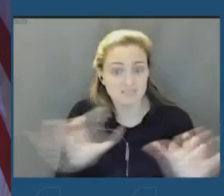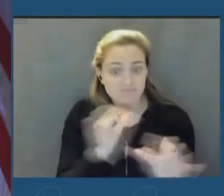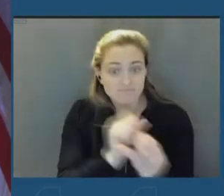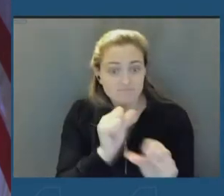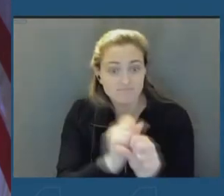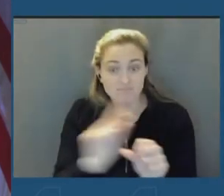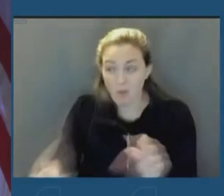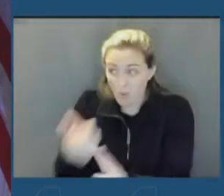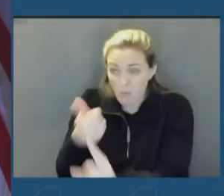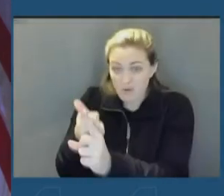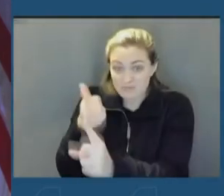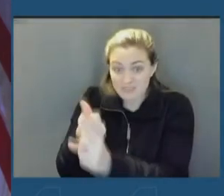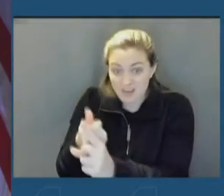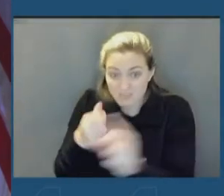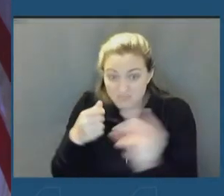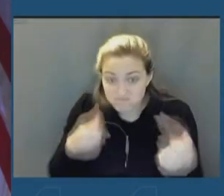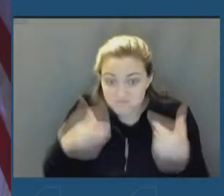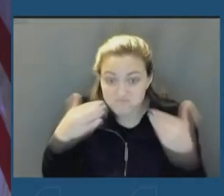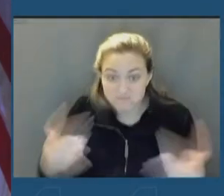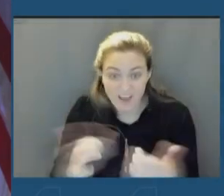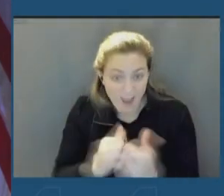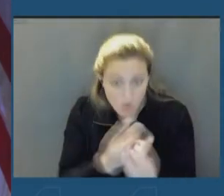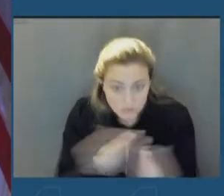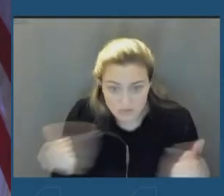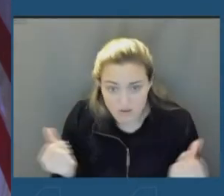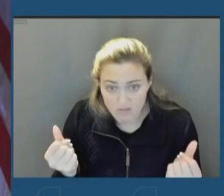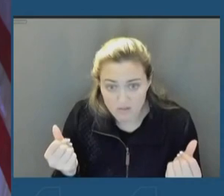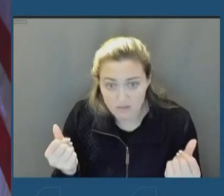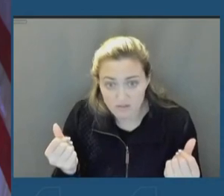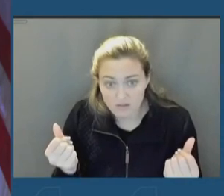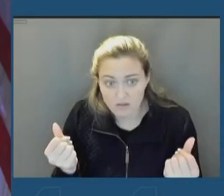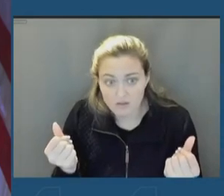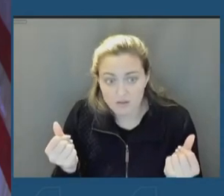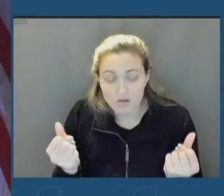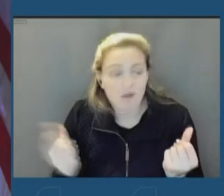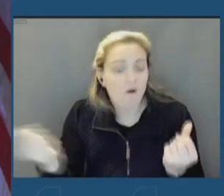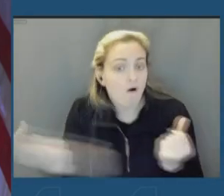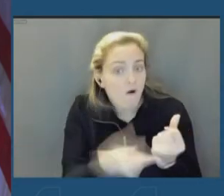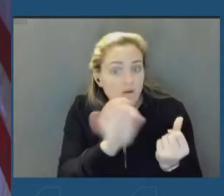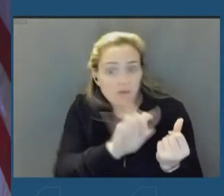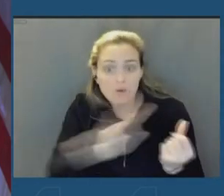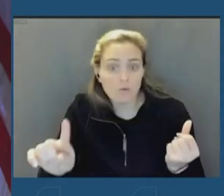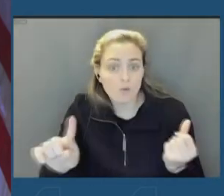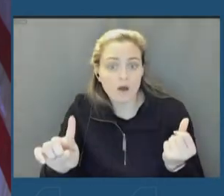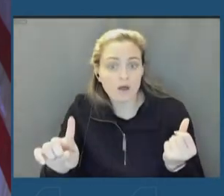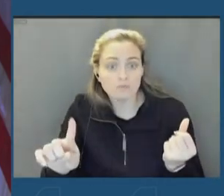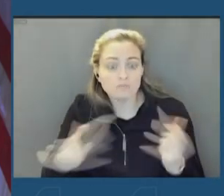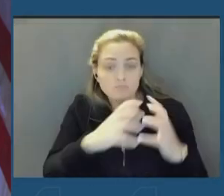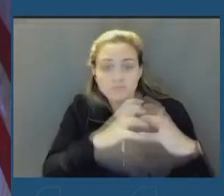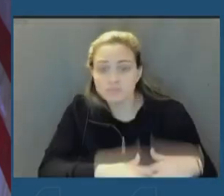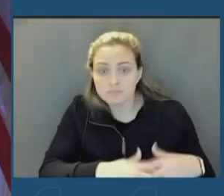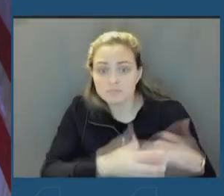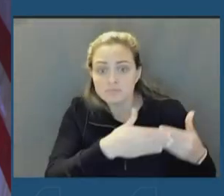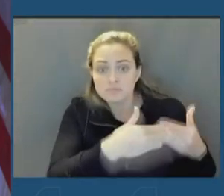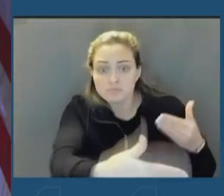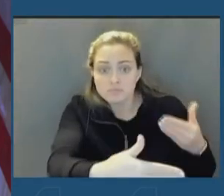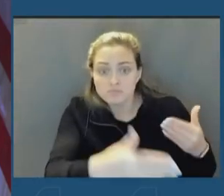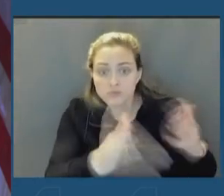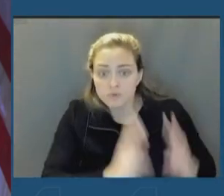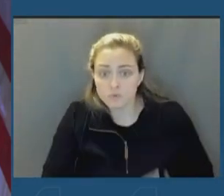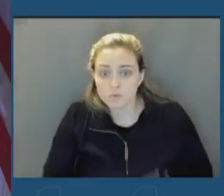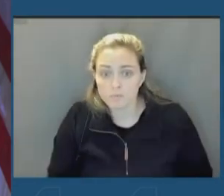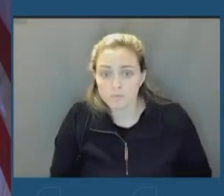by himself and solved that crisis, every 911 call would have gone down for the remainder of that blizzard. I want to